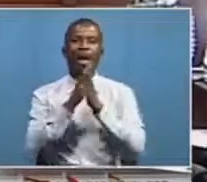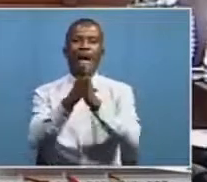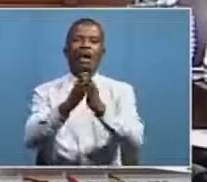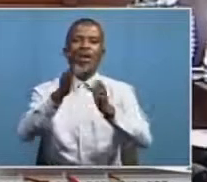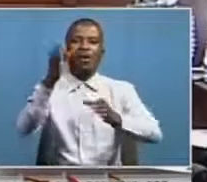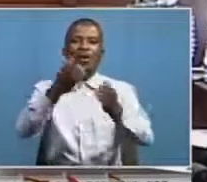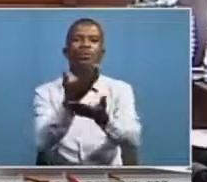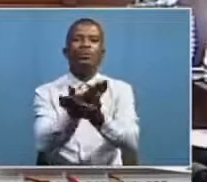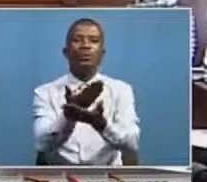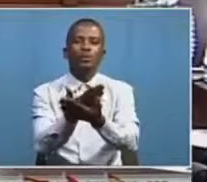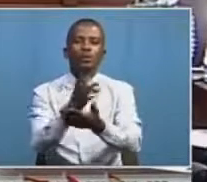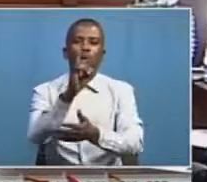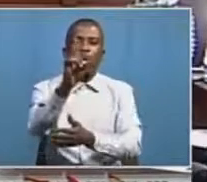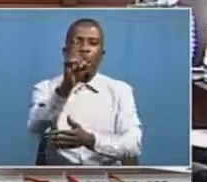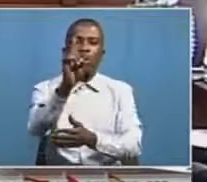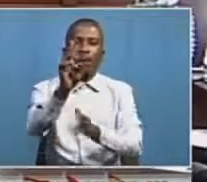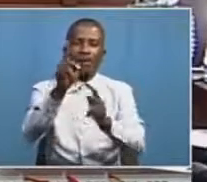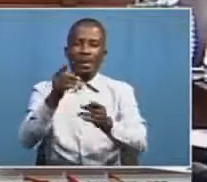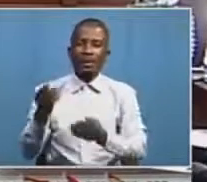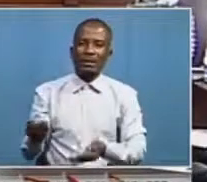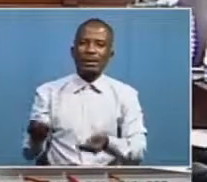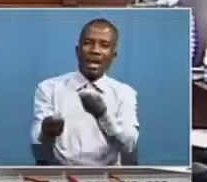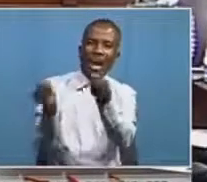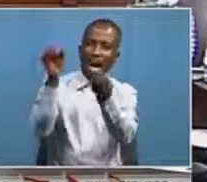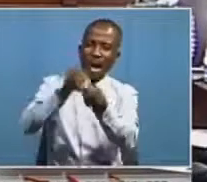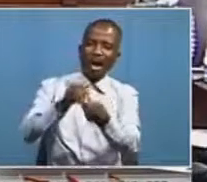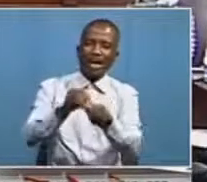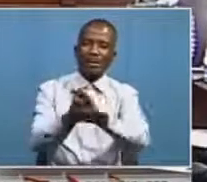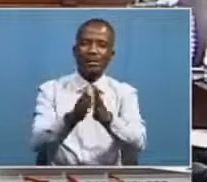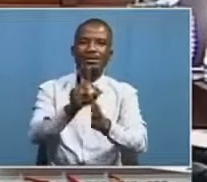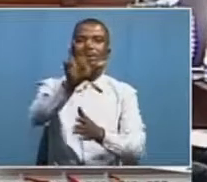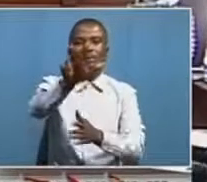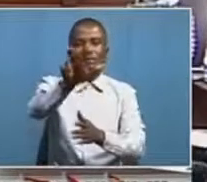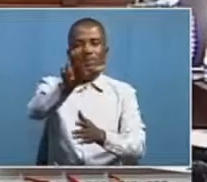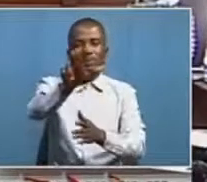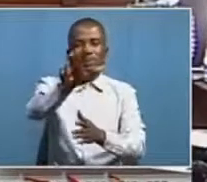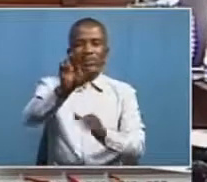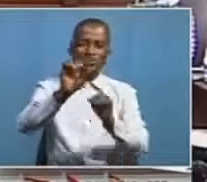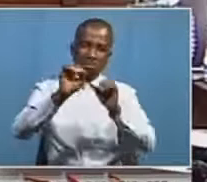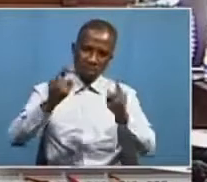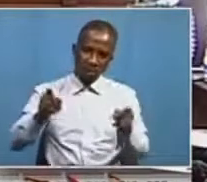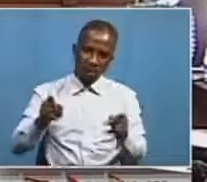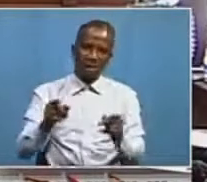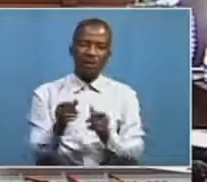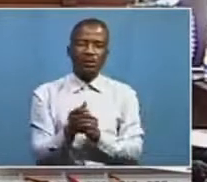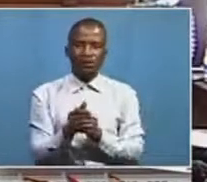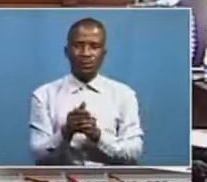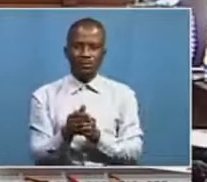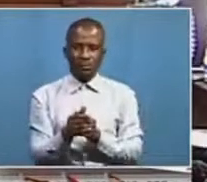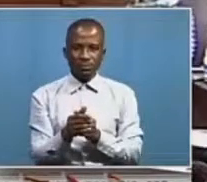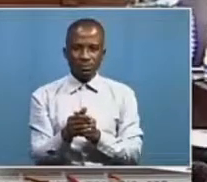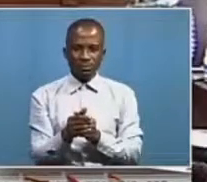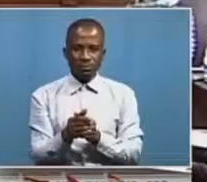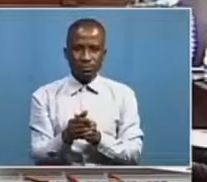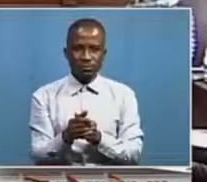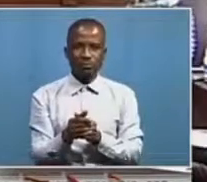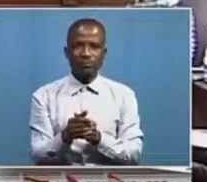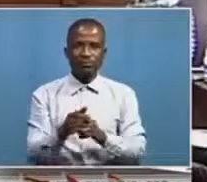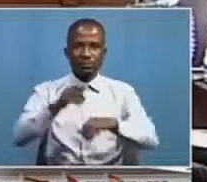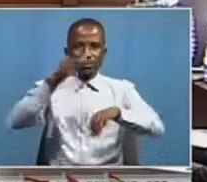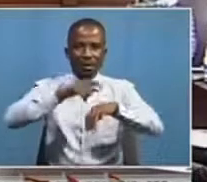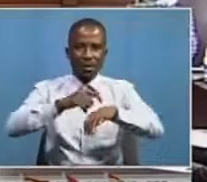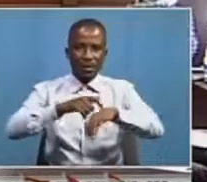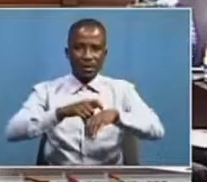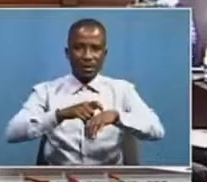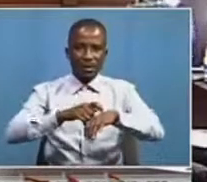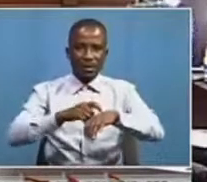to permit him to call a 3rd and final witness to conclude his case. Though the prayer came at a time the petitioner had not given any